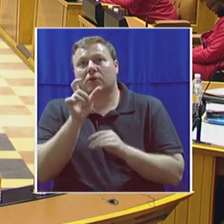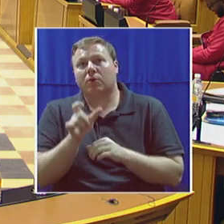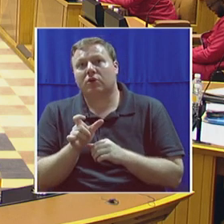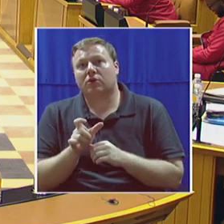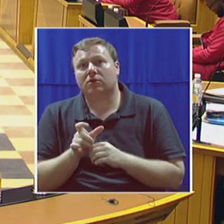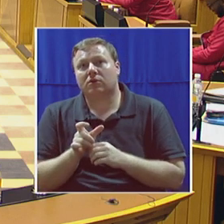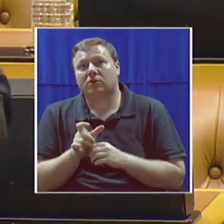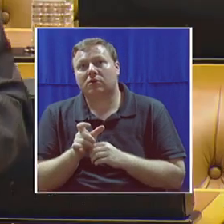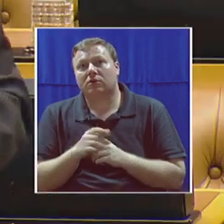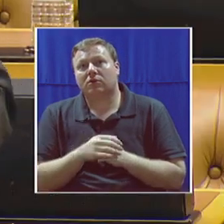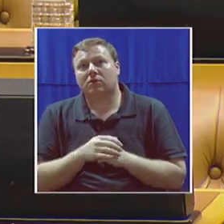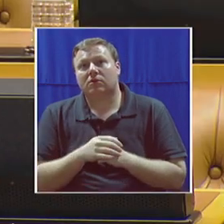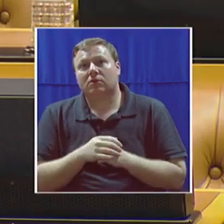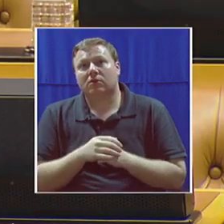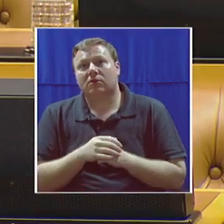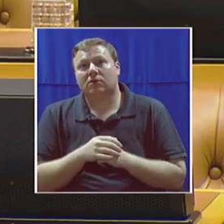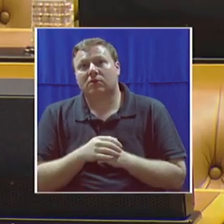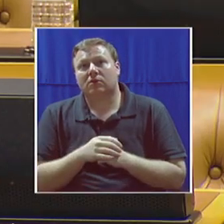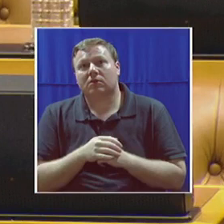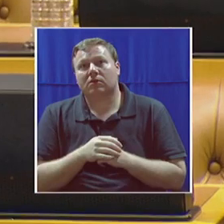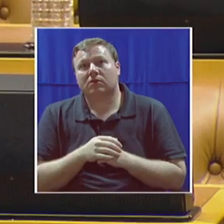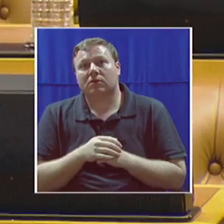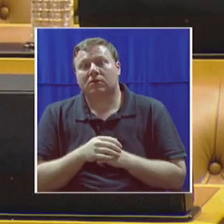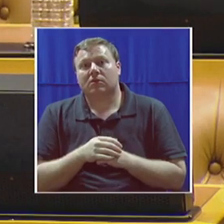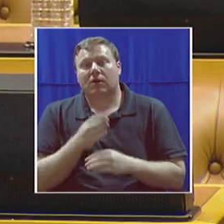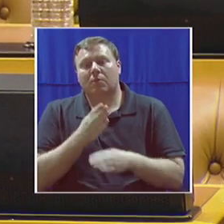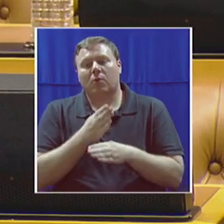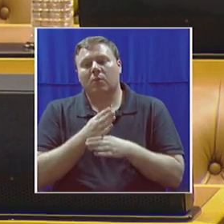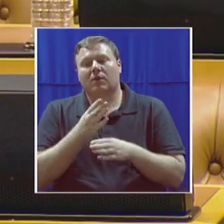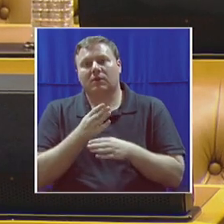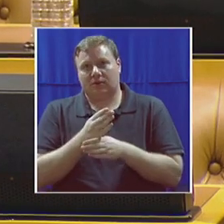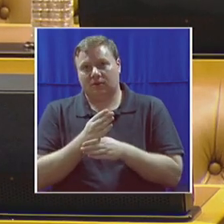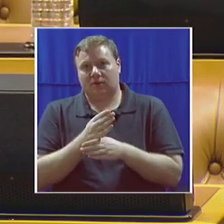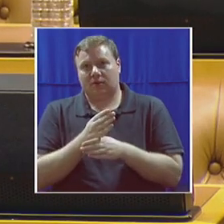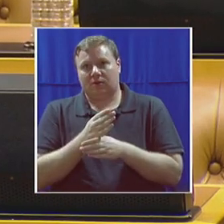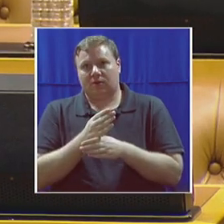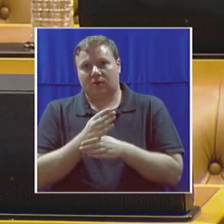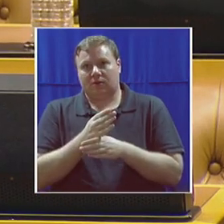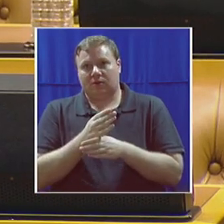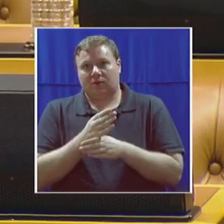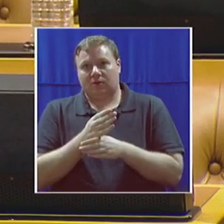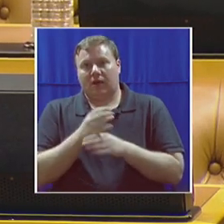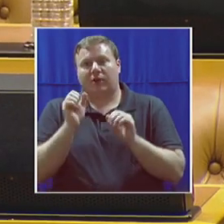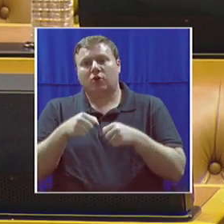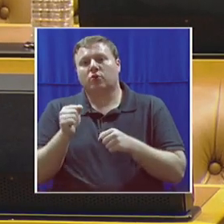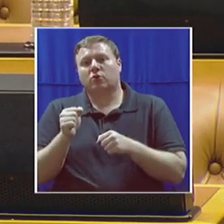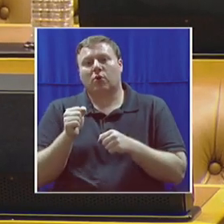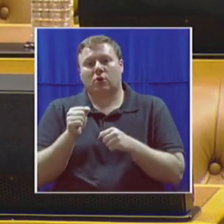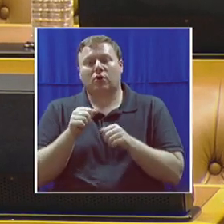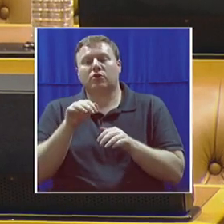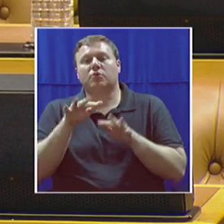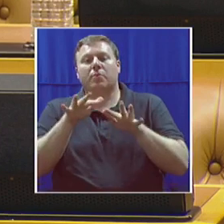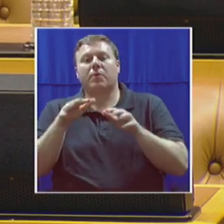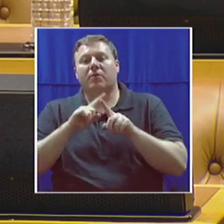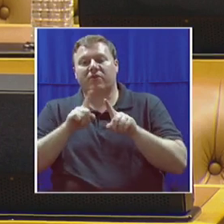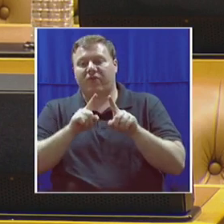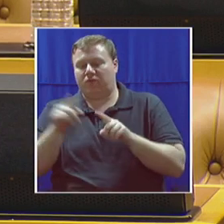and labor acknowledges the wealth and the contribution by the various stakeholders in trying to